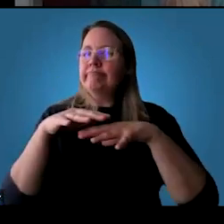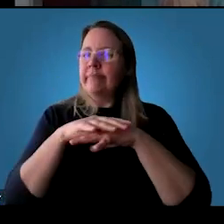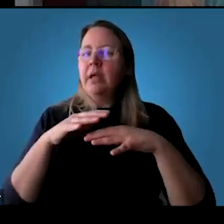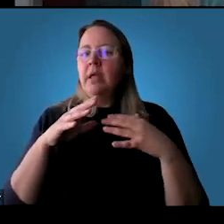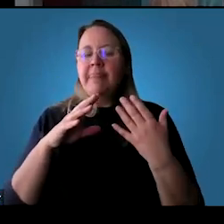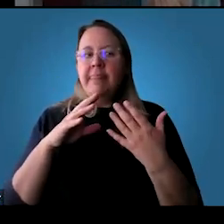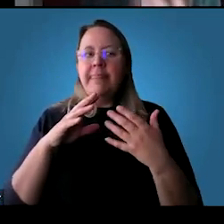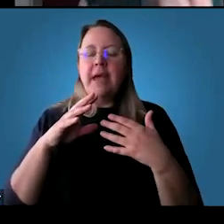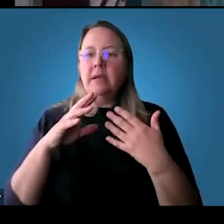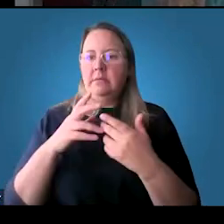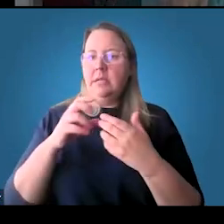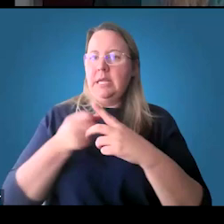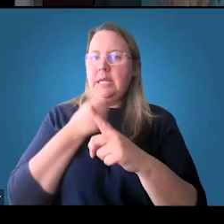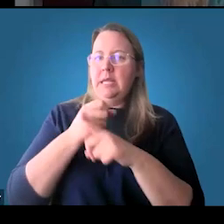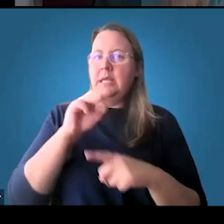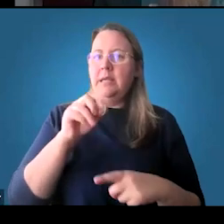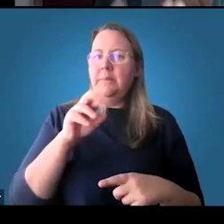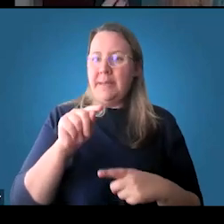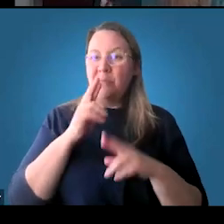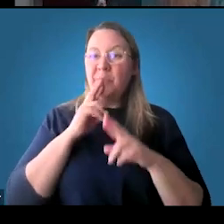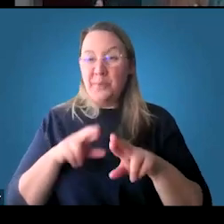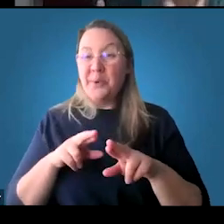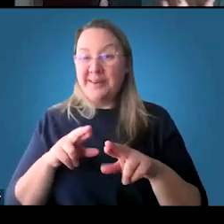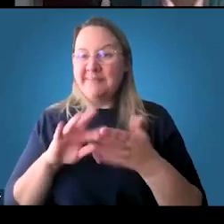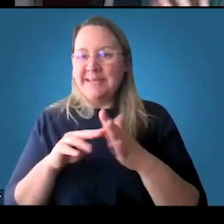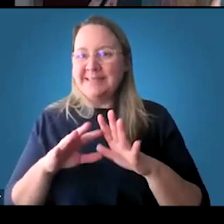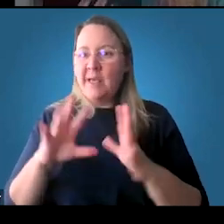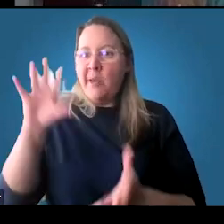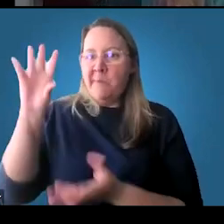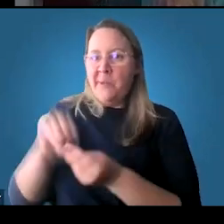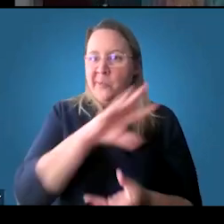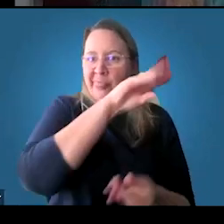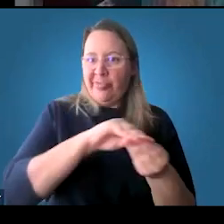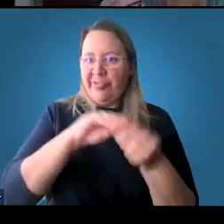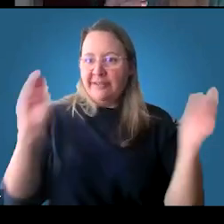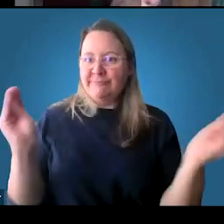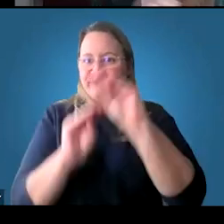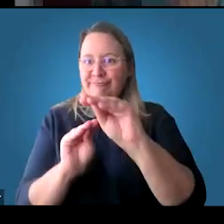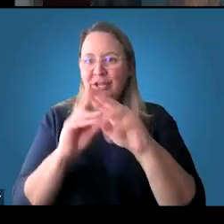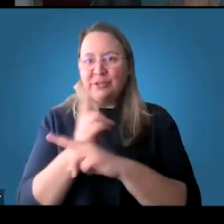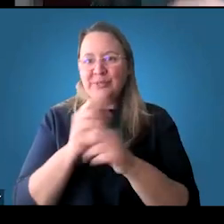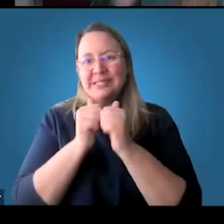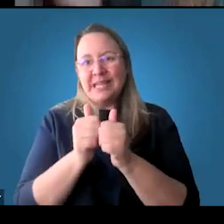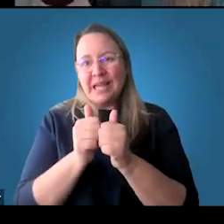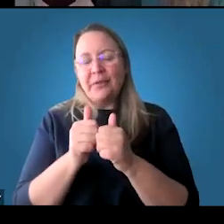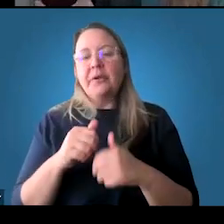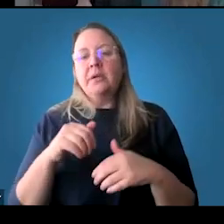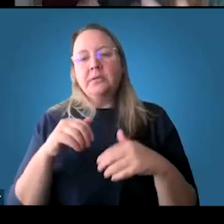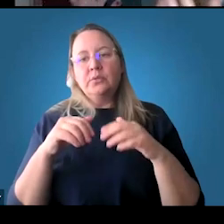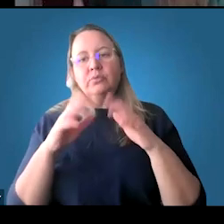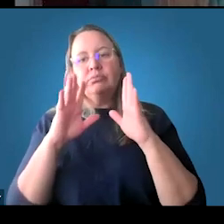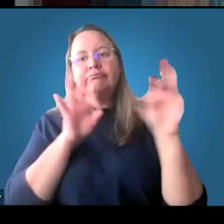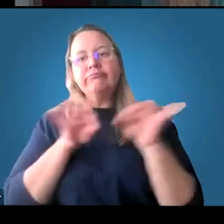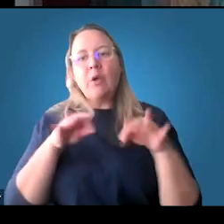impact reports really speaks to that overlap and how we can use these things together to tell a really holistic